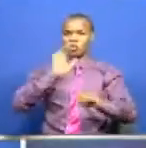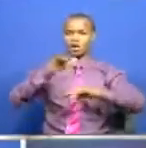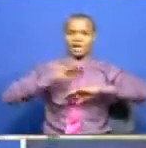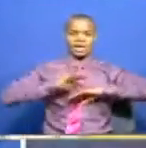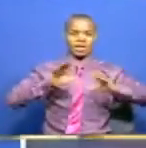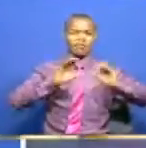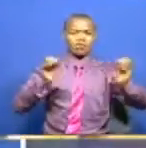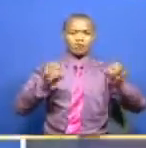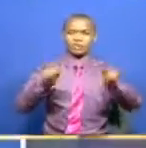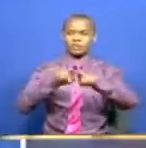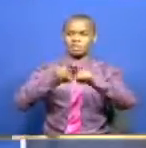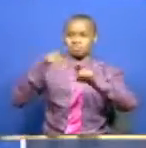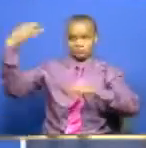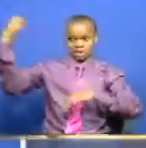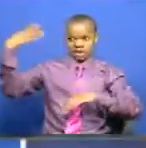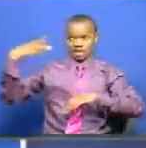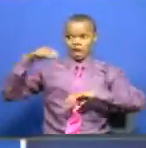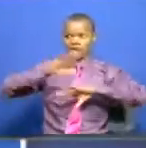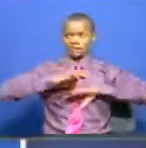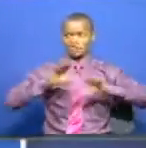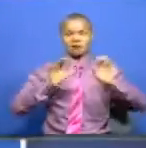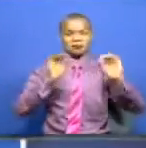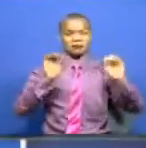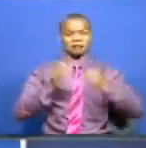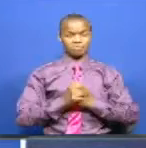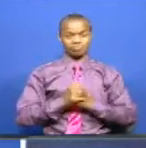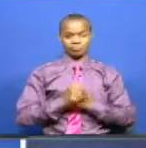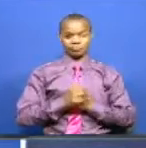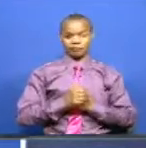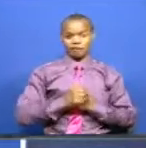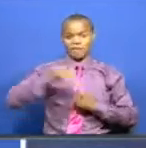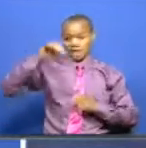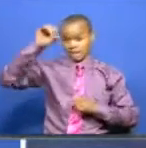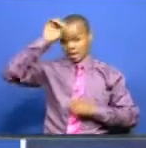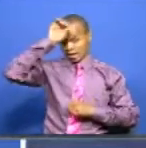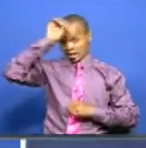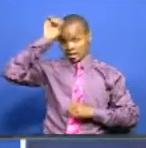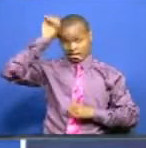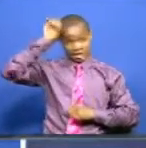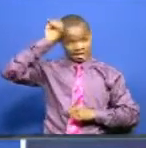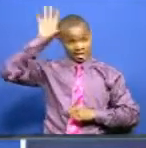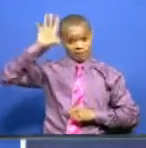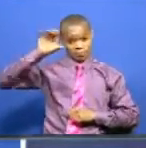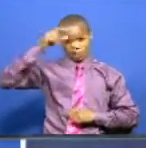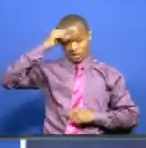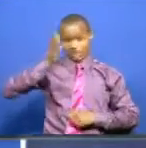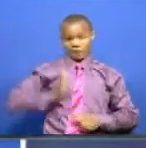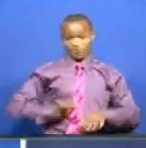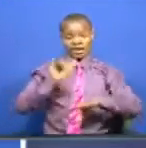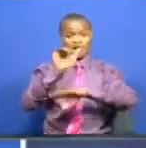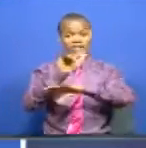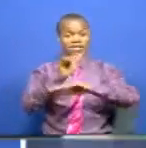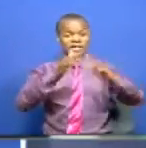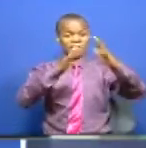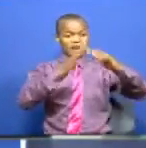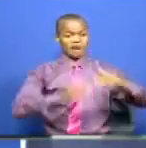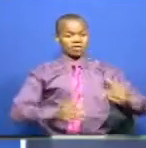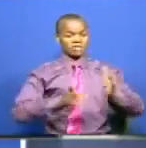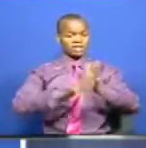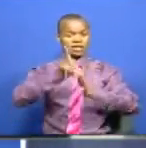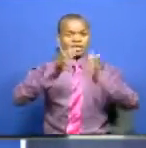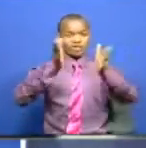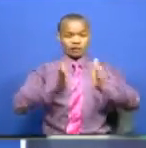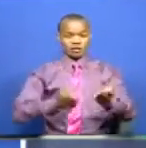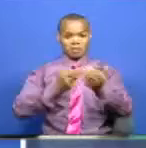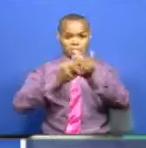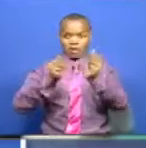power supply. To bridge this gap, Kiambu Governor Dr. James Nyoro is calling on housing developers to forge partnerships with county